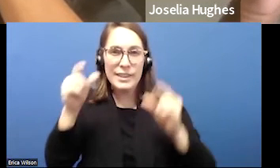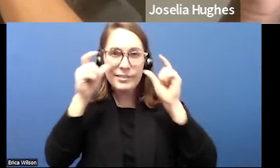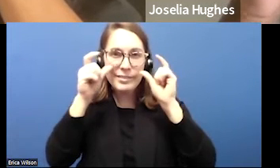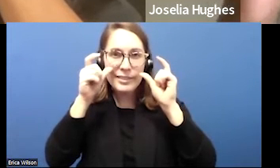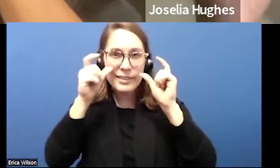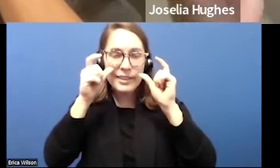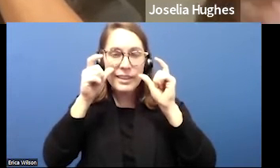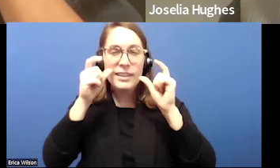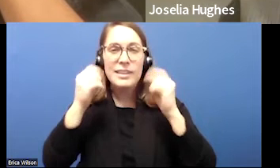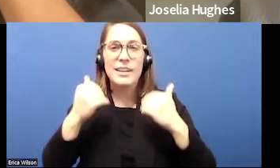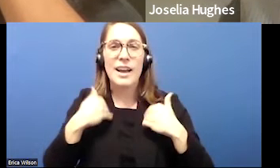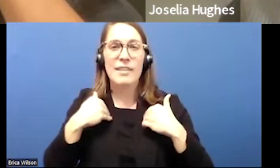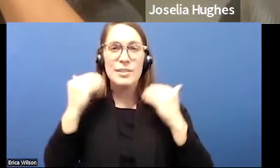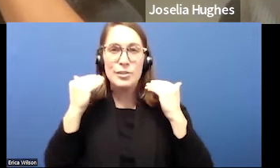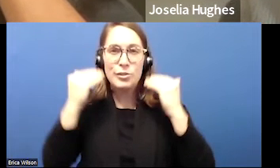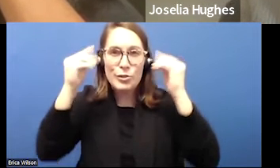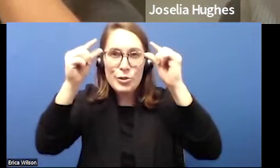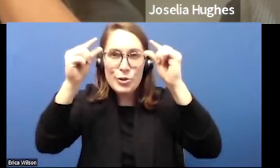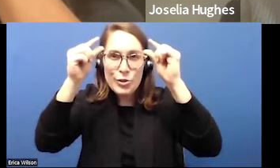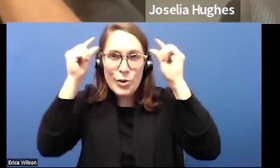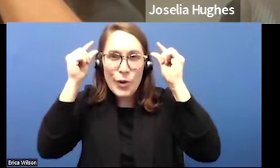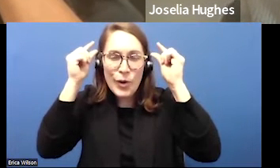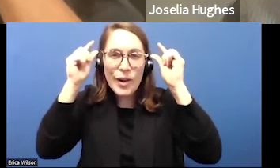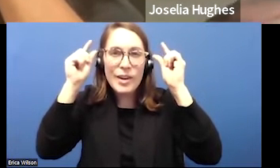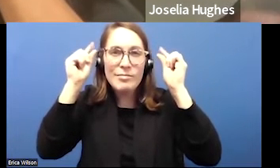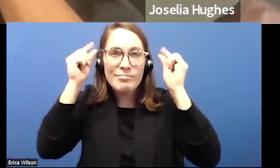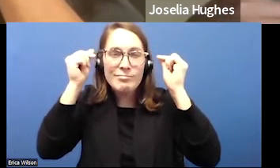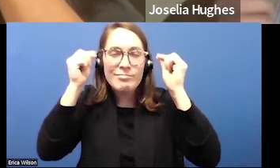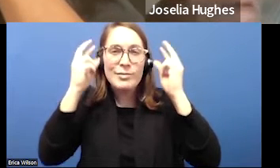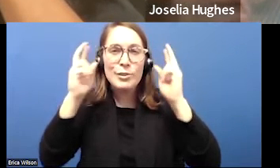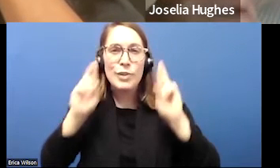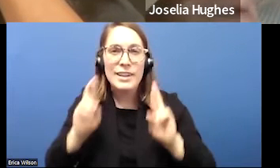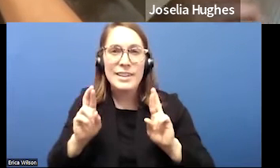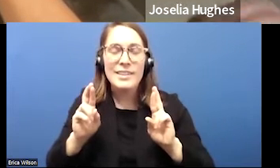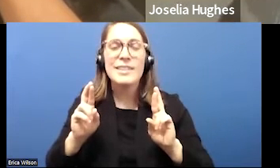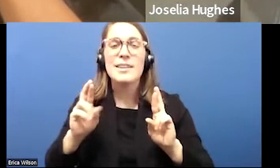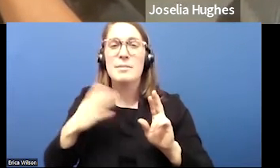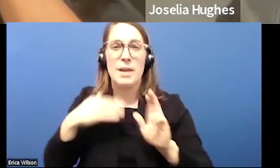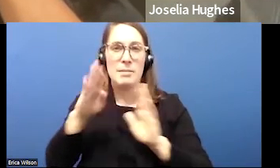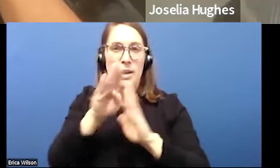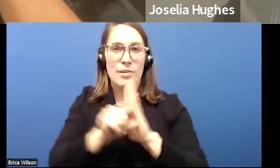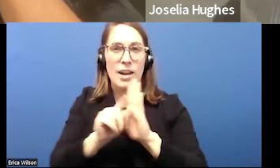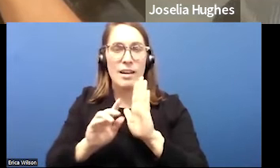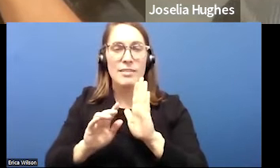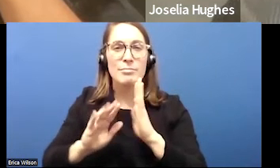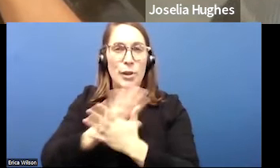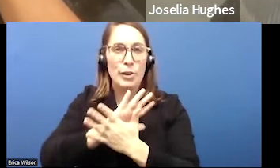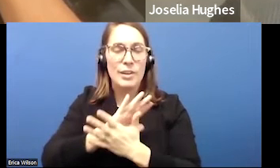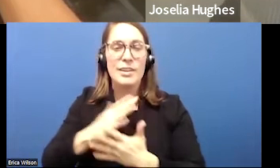green glasses, and I have short dreadlocks. I'm wearing a seafoam green shirt and my background is